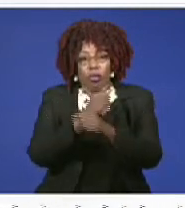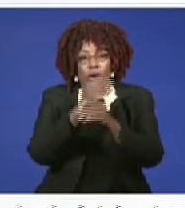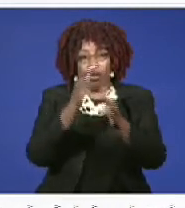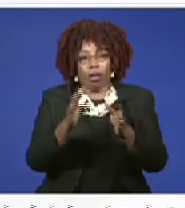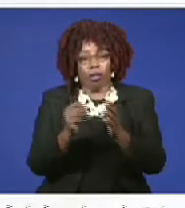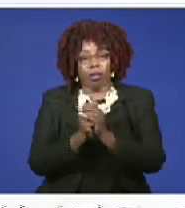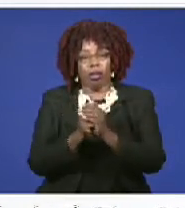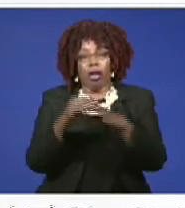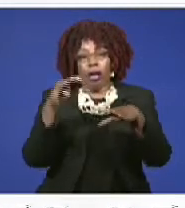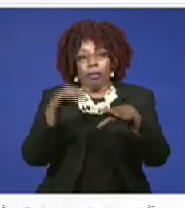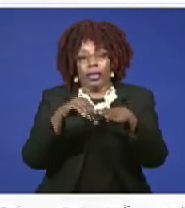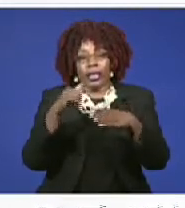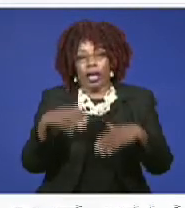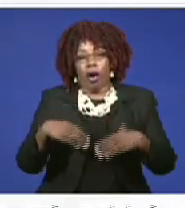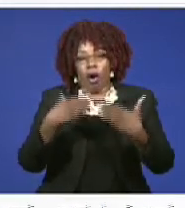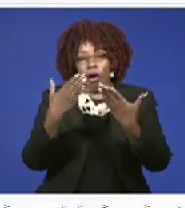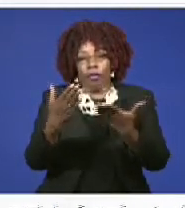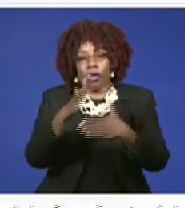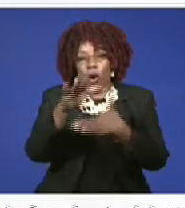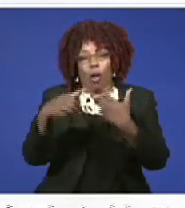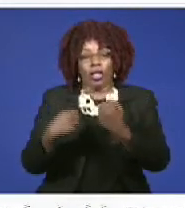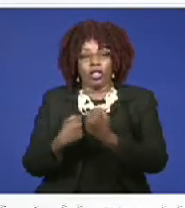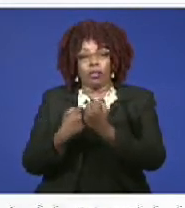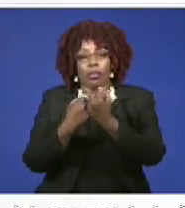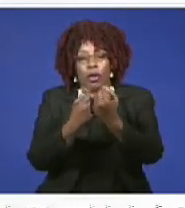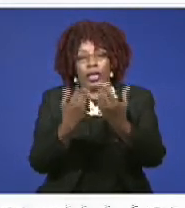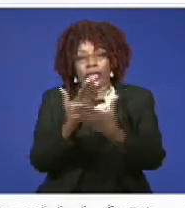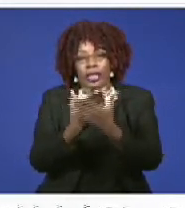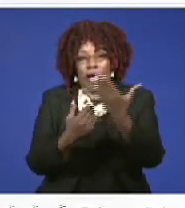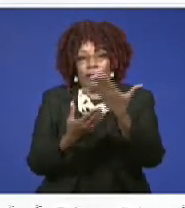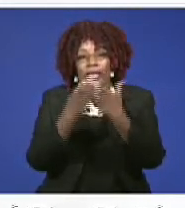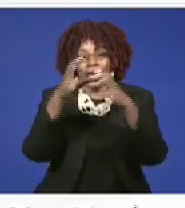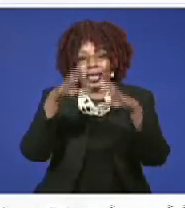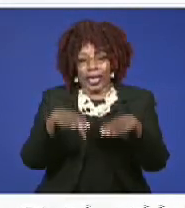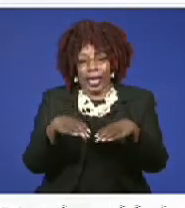officials say they'll continue to offer all the support and comfort that they can at this time.